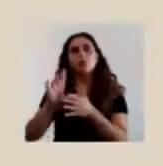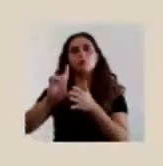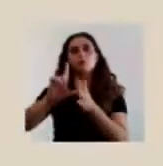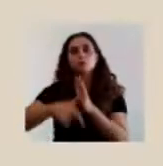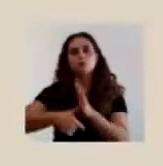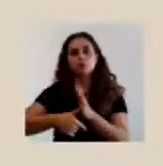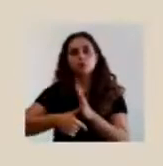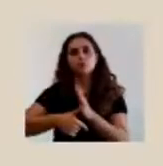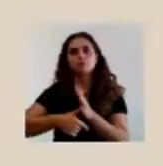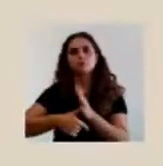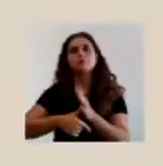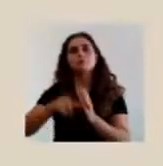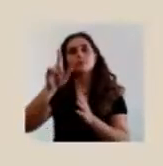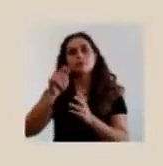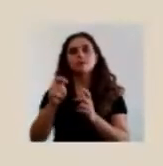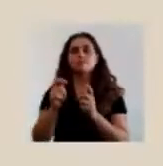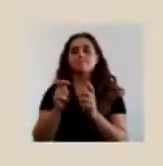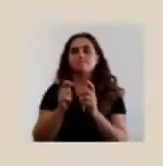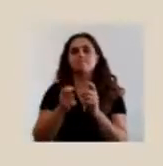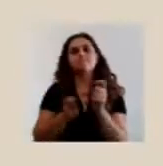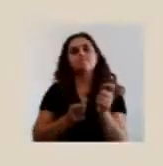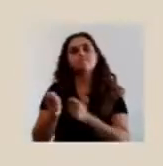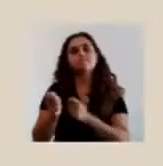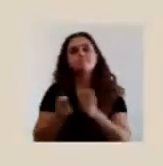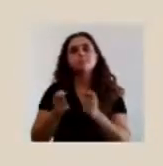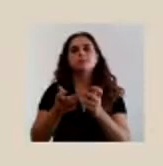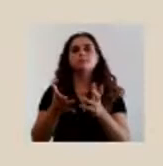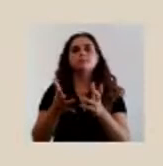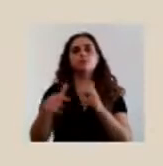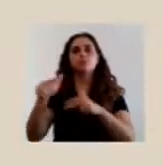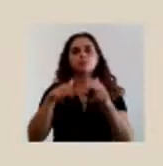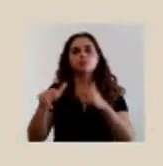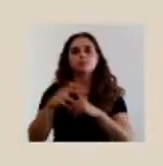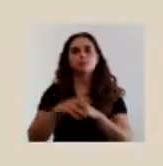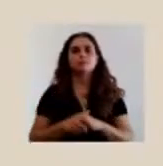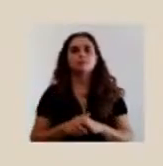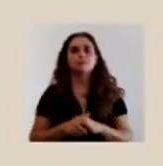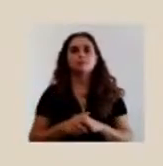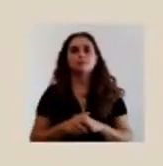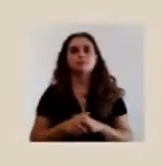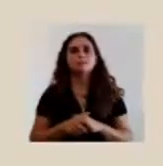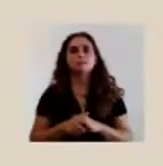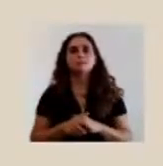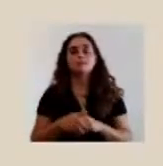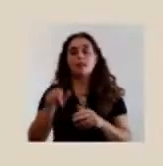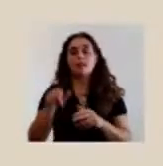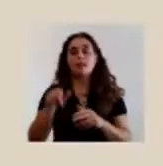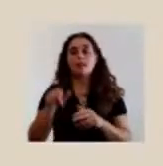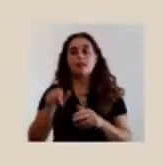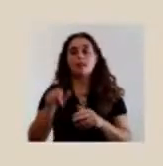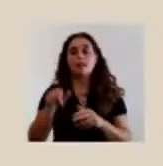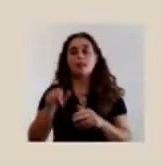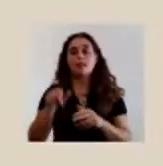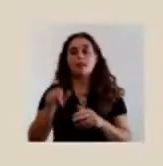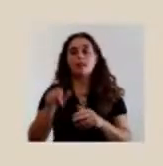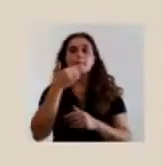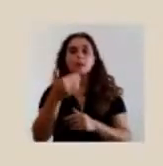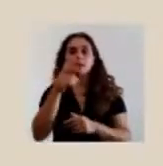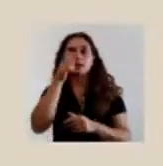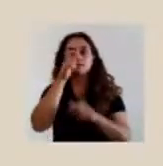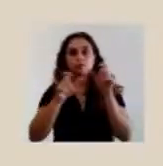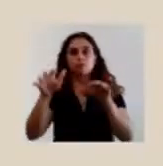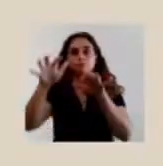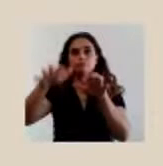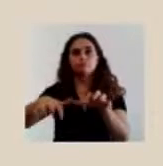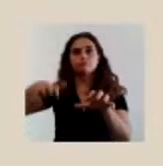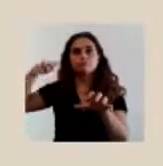Implicit, administering the test to a conference audience. In the clip, she asked the audience to